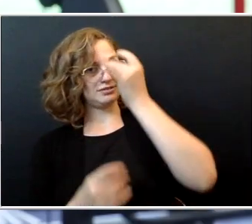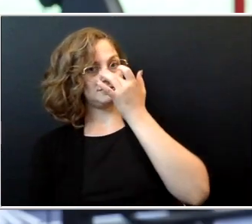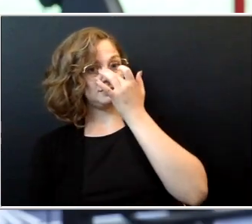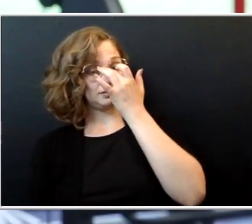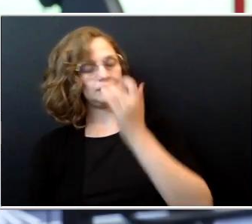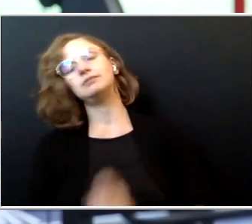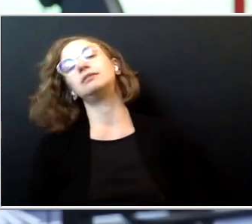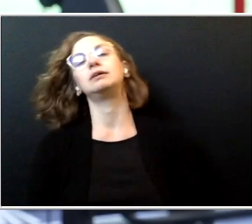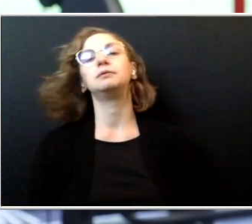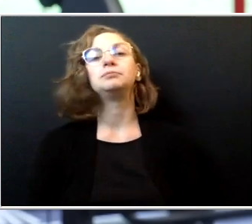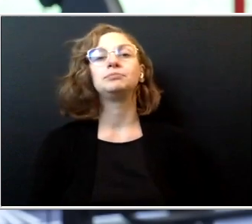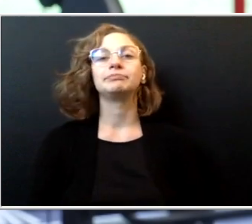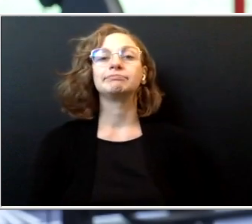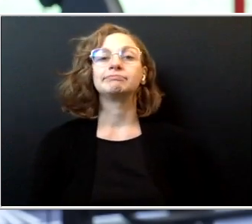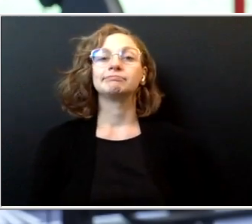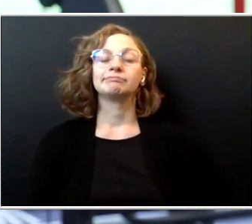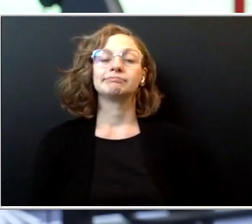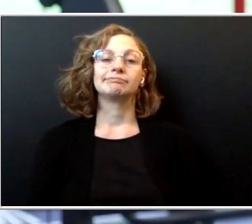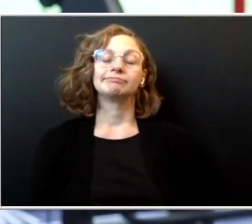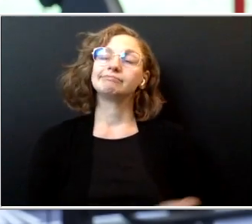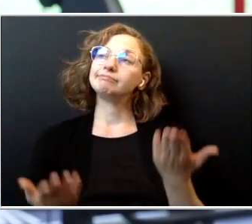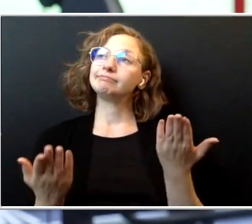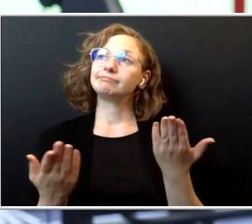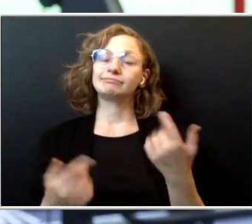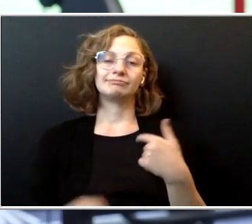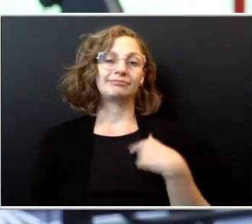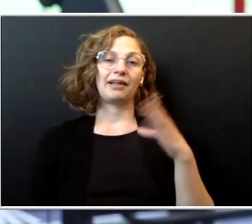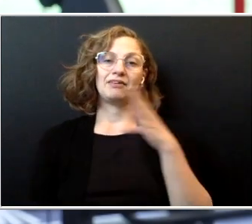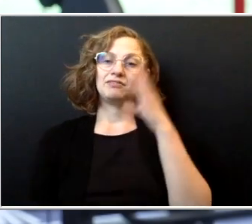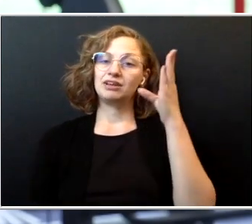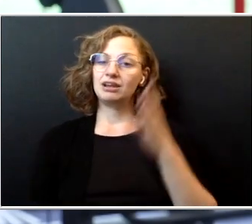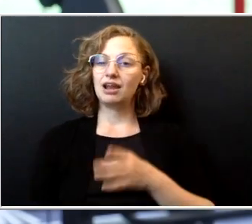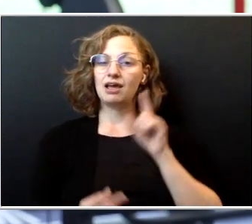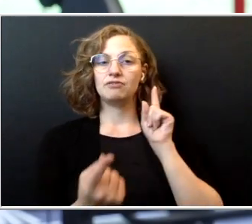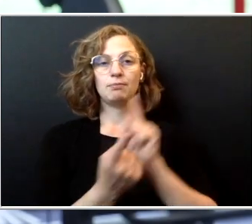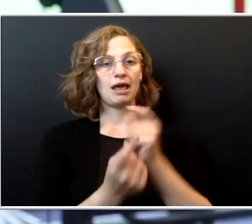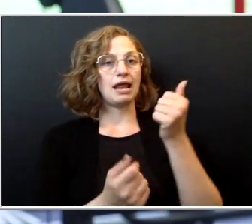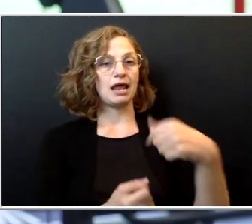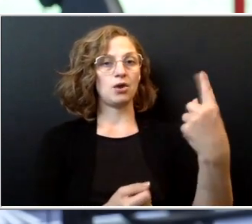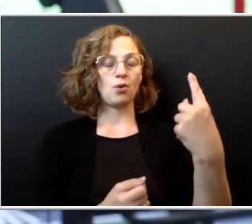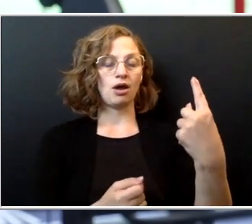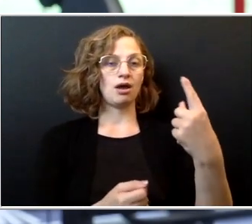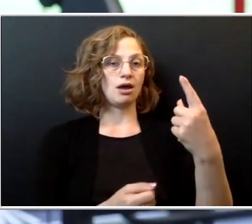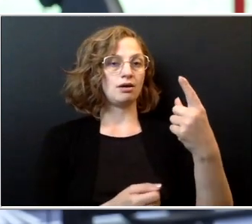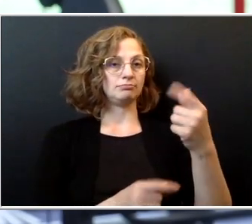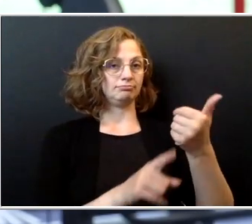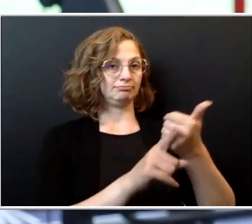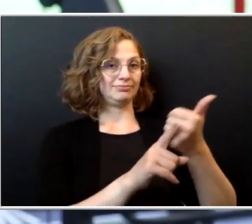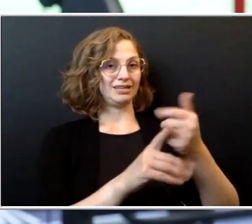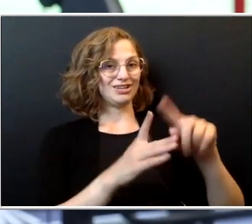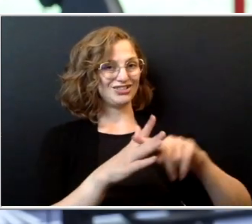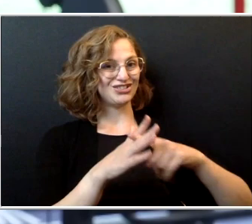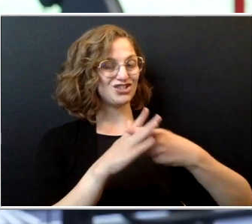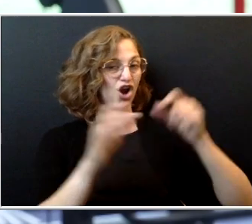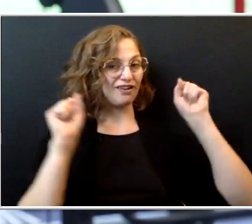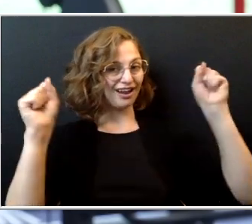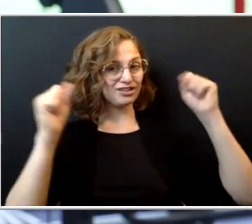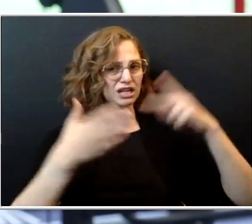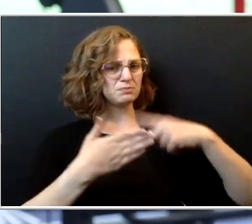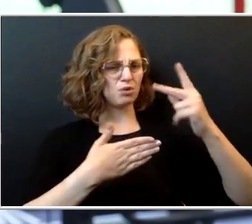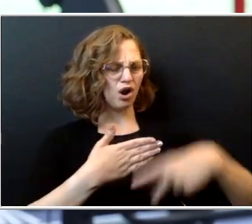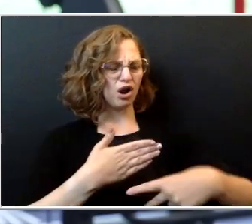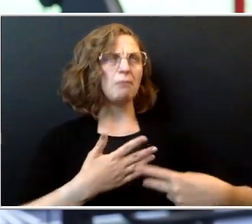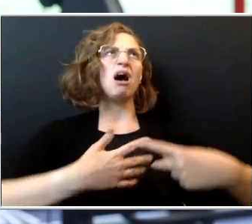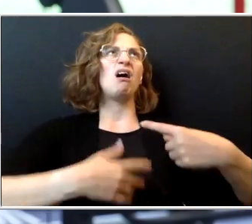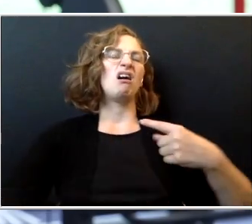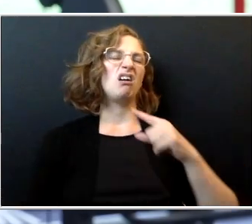I guess my final thought would be that I have never met anybody that started an exercise program and regretted it. So just remember that you